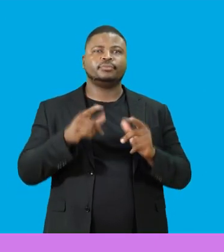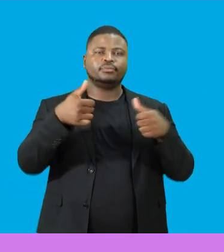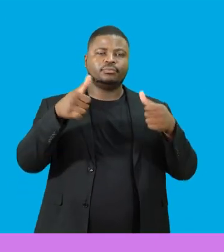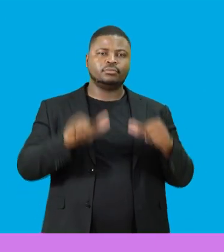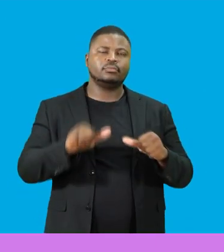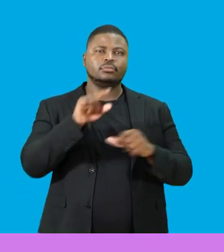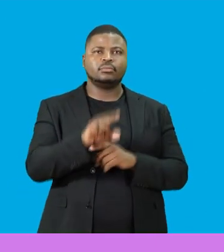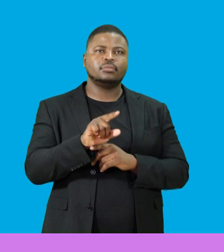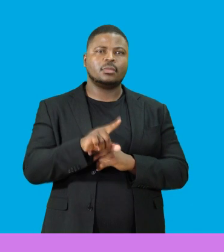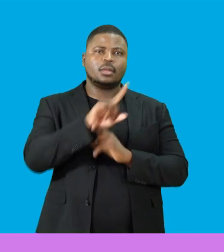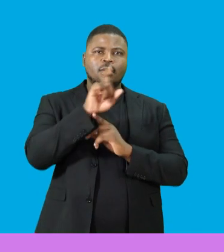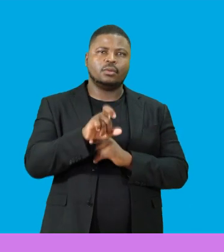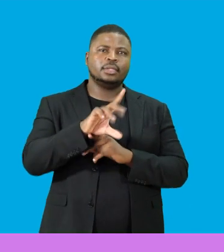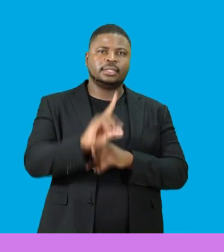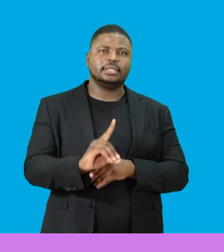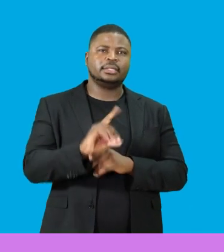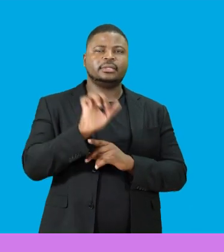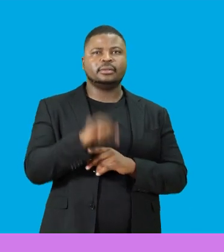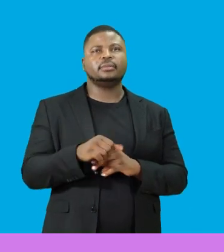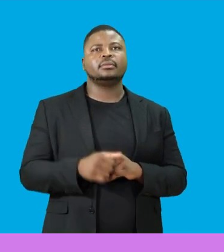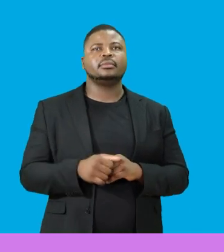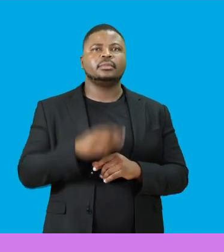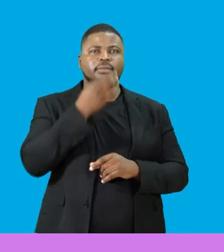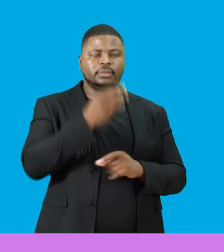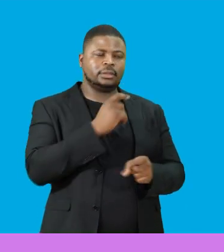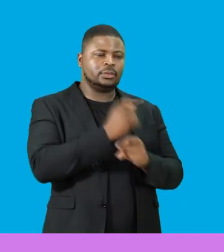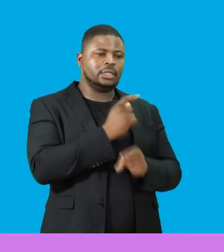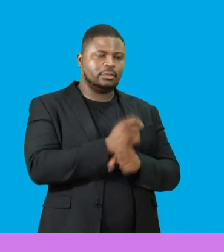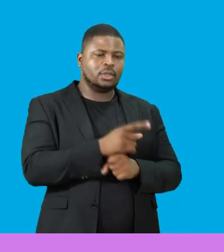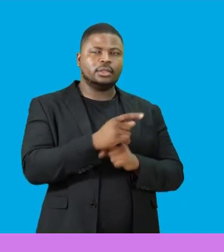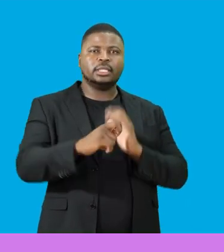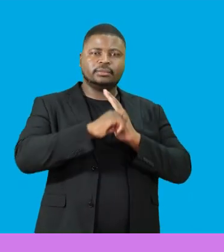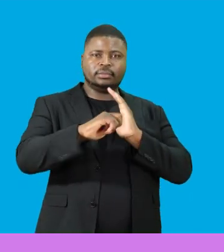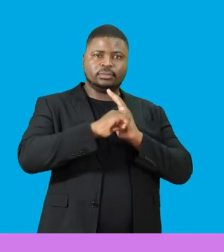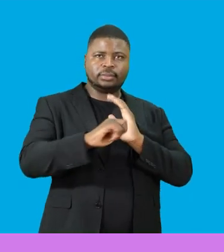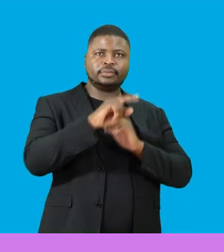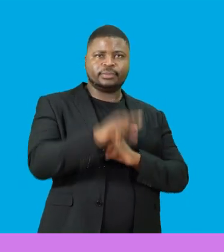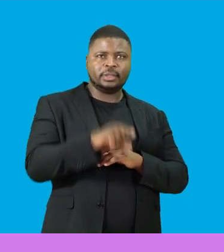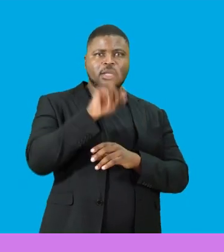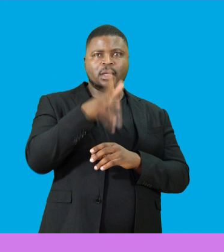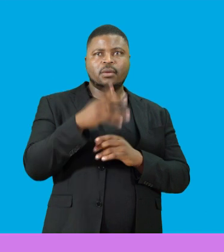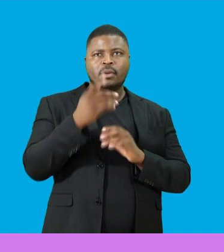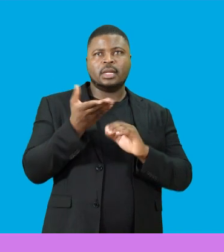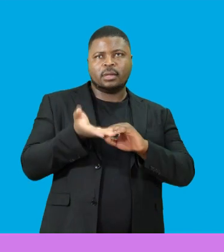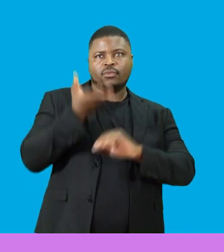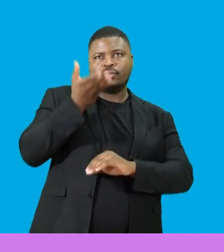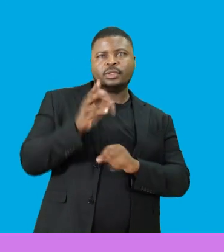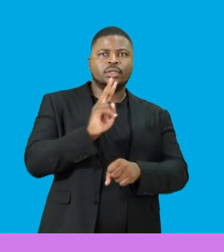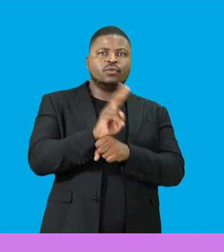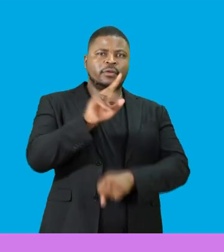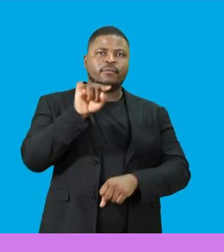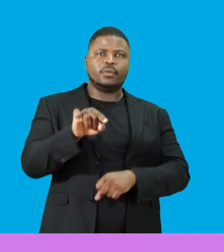Okay, then we move on to question D. D says the transport tariff increased by